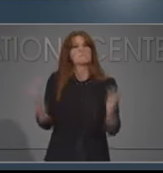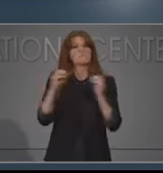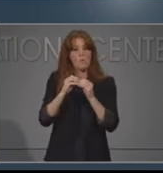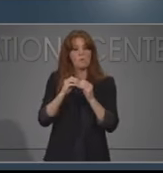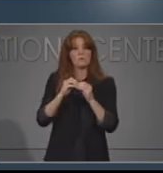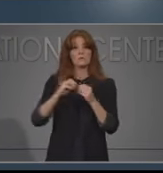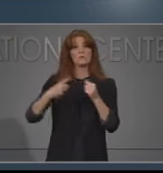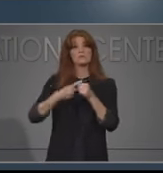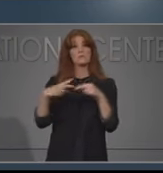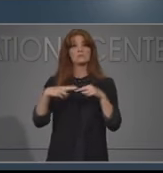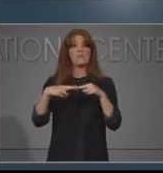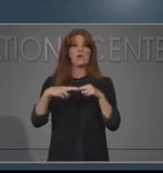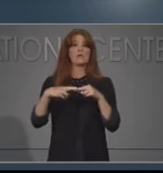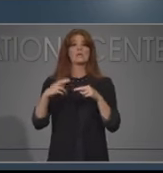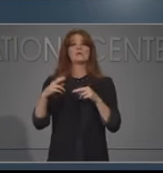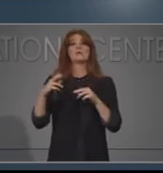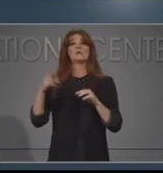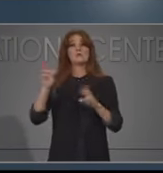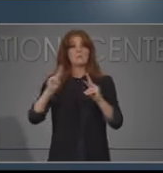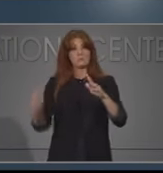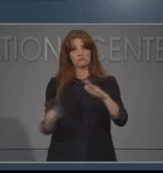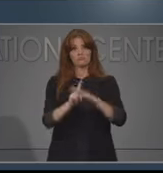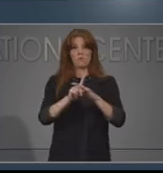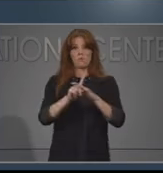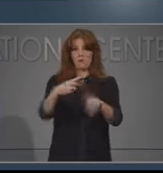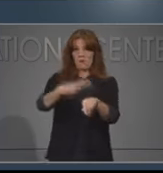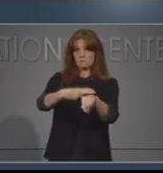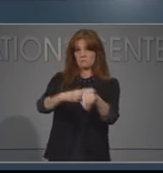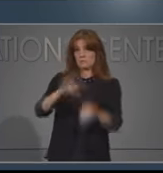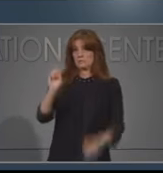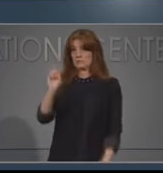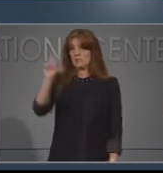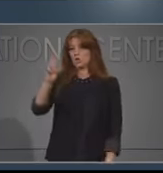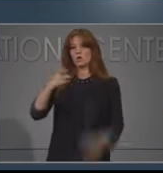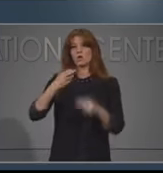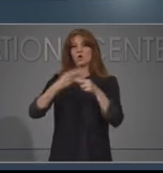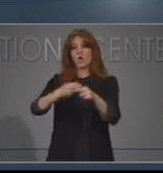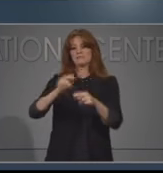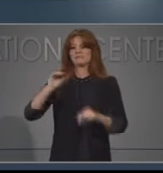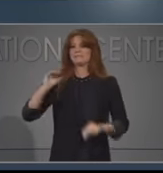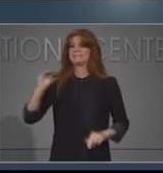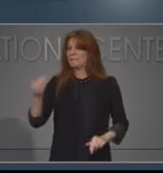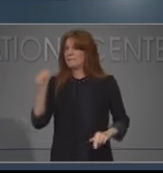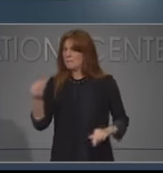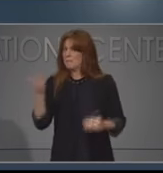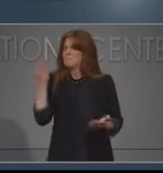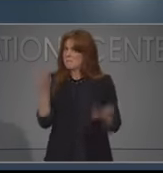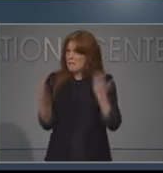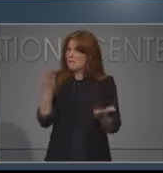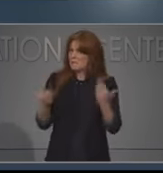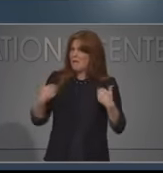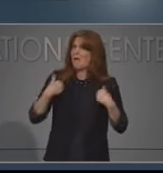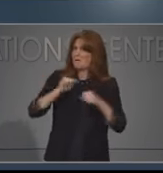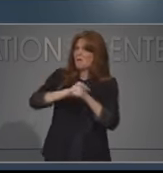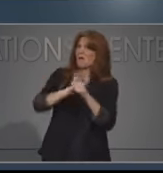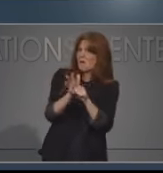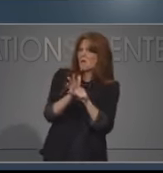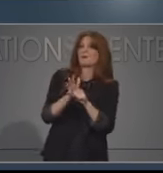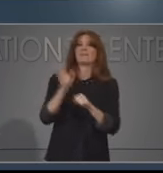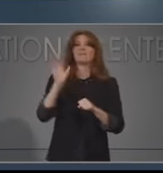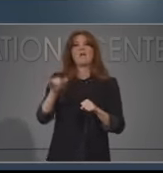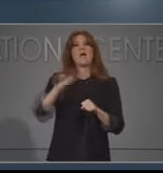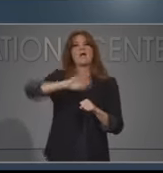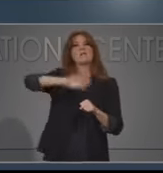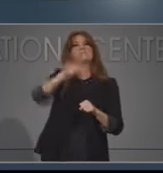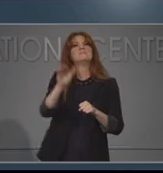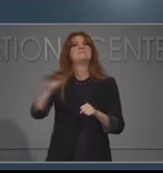graph looks at the people who come into our emergency department with something called COVID-like symptoms. This metric serves as